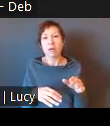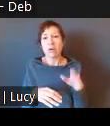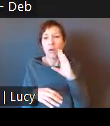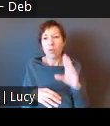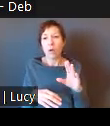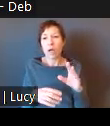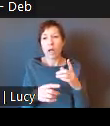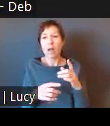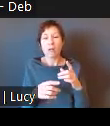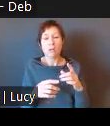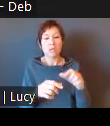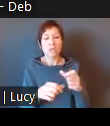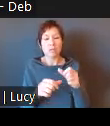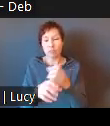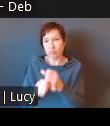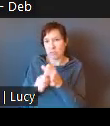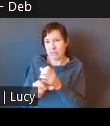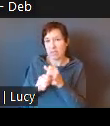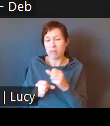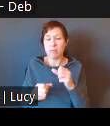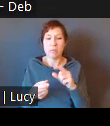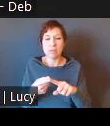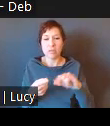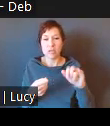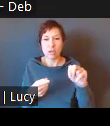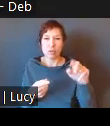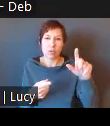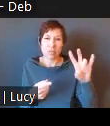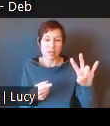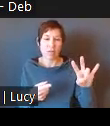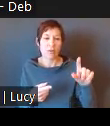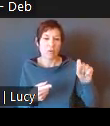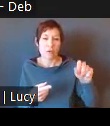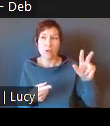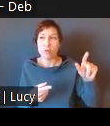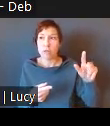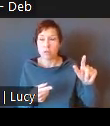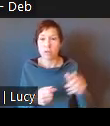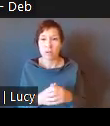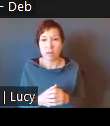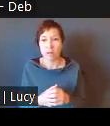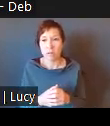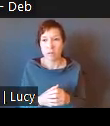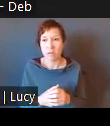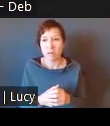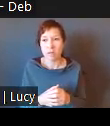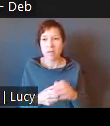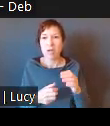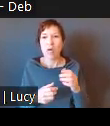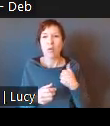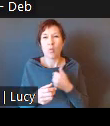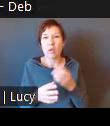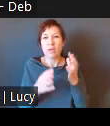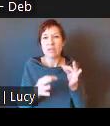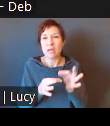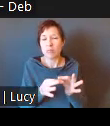January 27th, 2023. And that date has been extended by 2 weeks from the original date of January